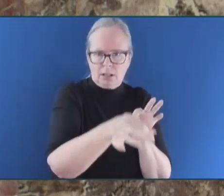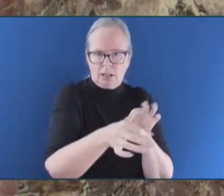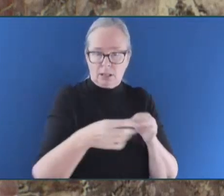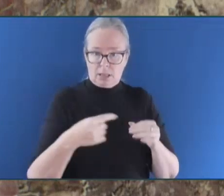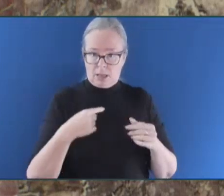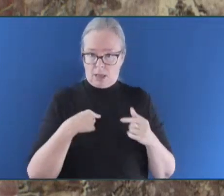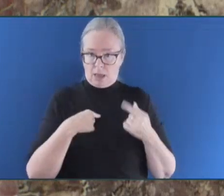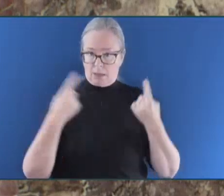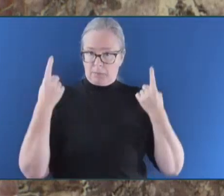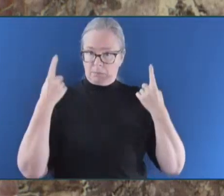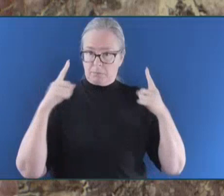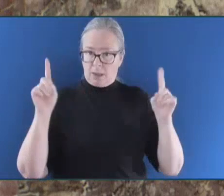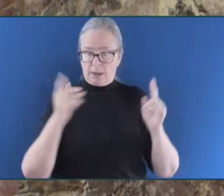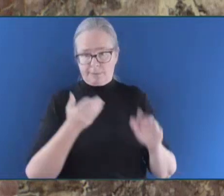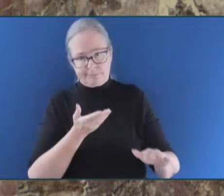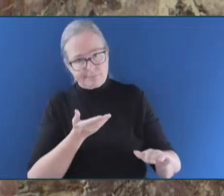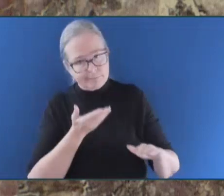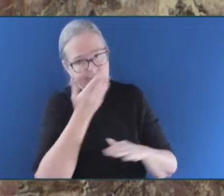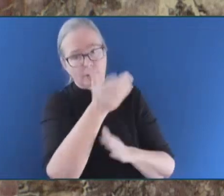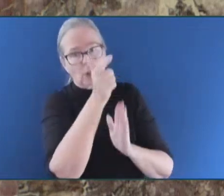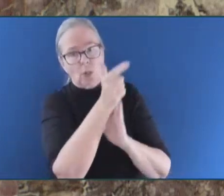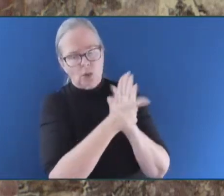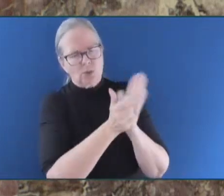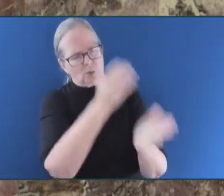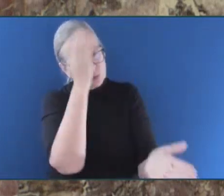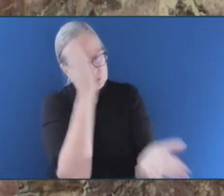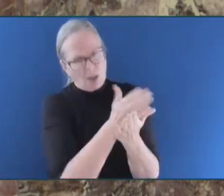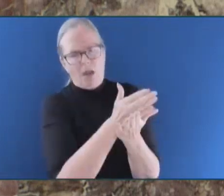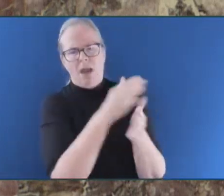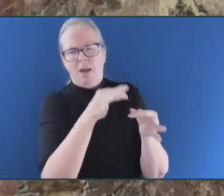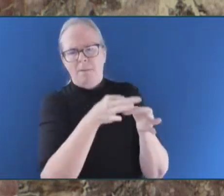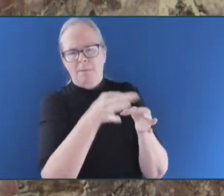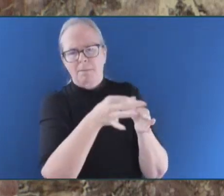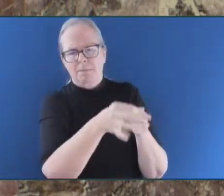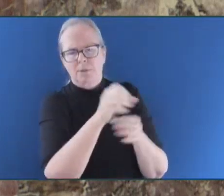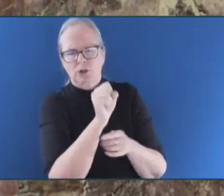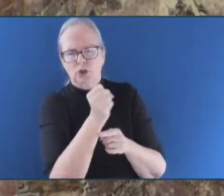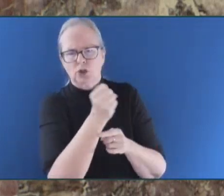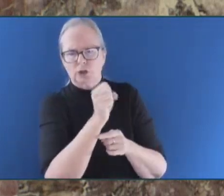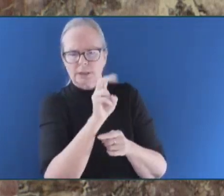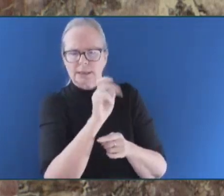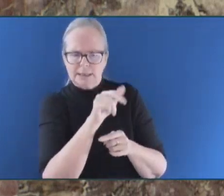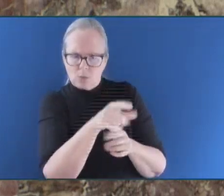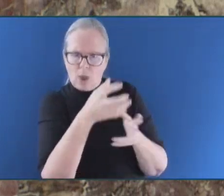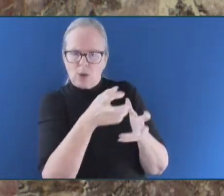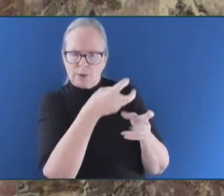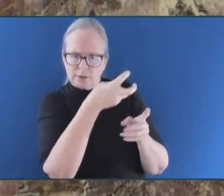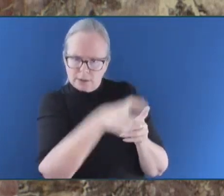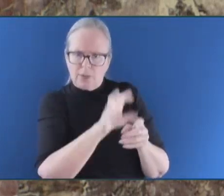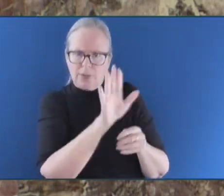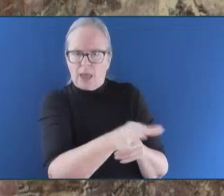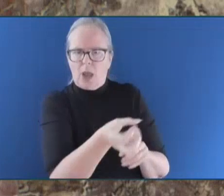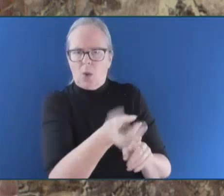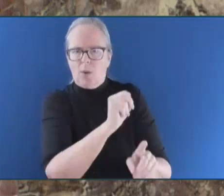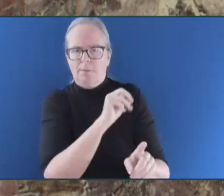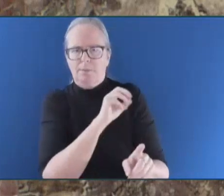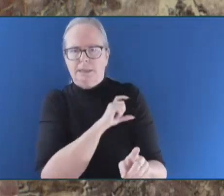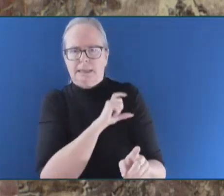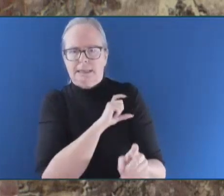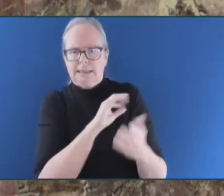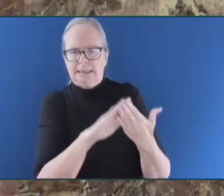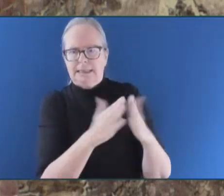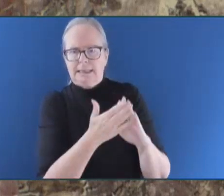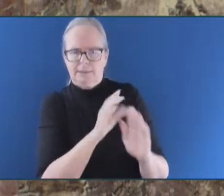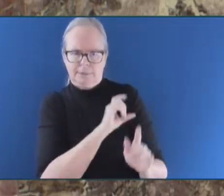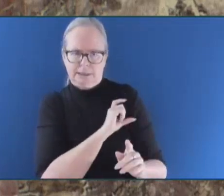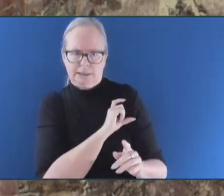Surrey want is a transition to a police force. That is going to happen. What may be of interest to the member, because as I said,